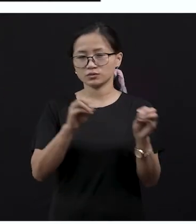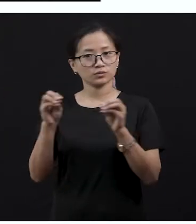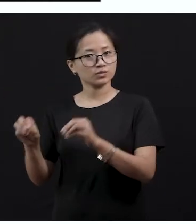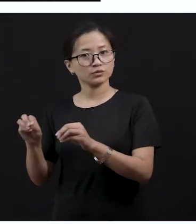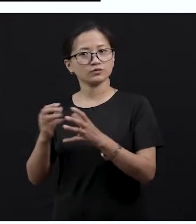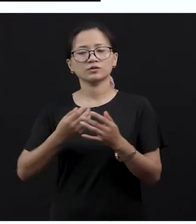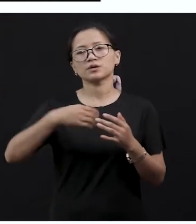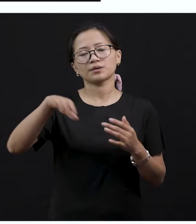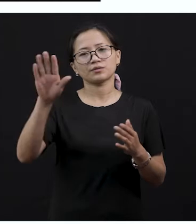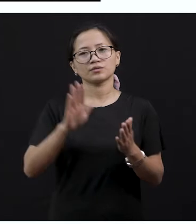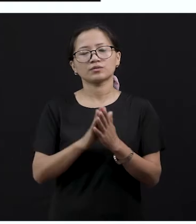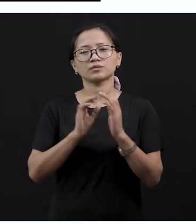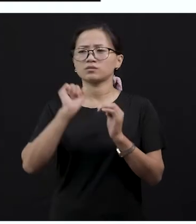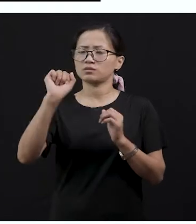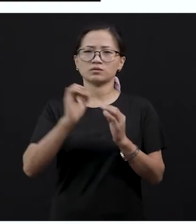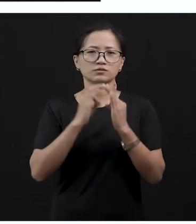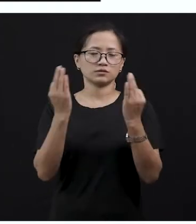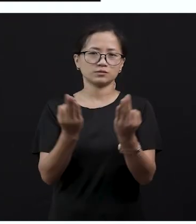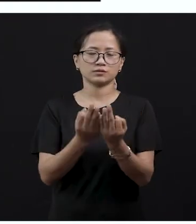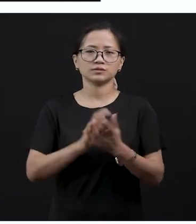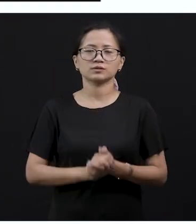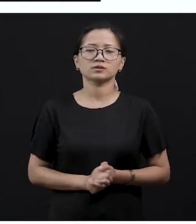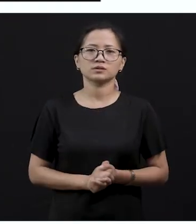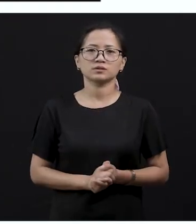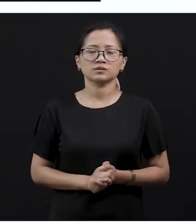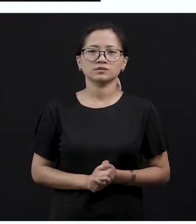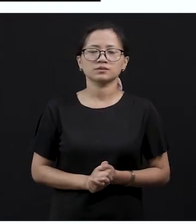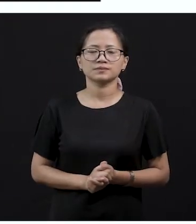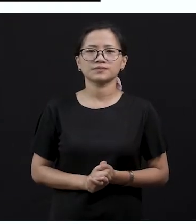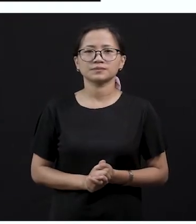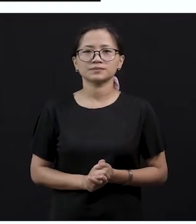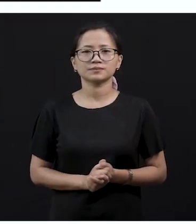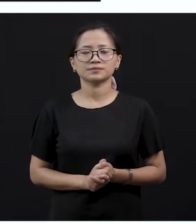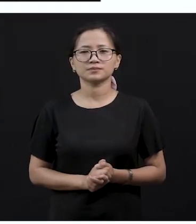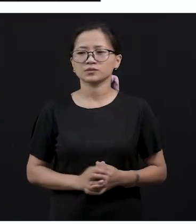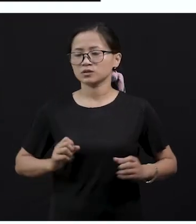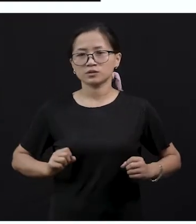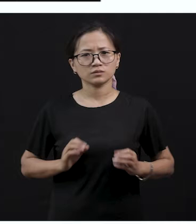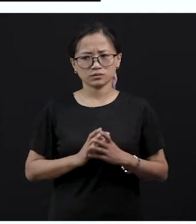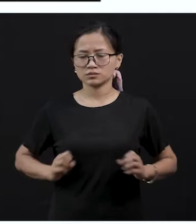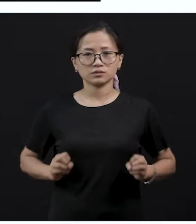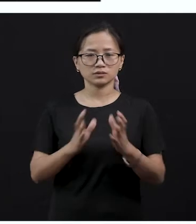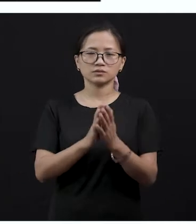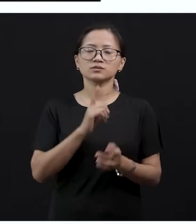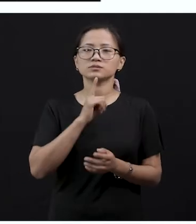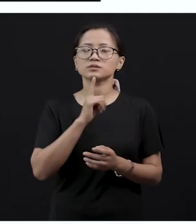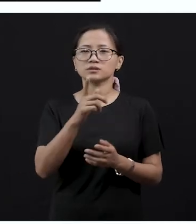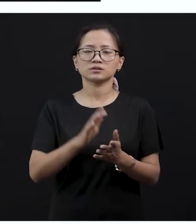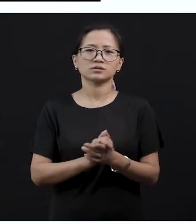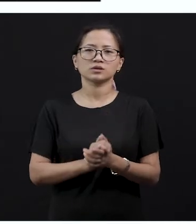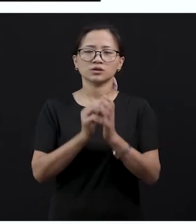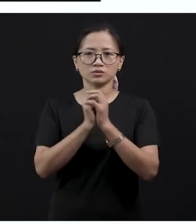move away from his own family, because he started telling the Indian people not